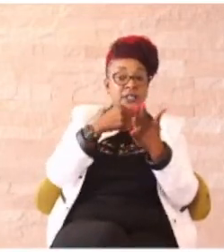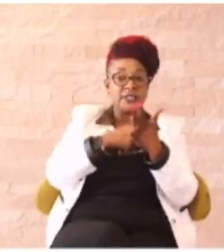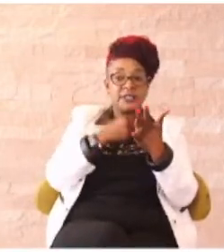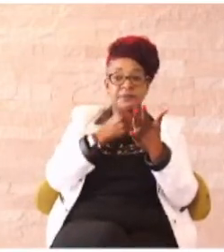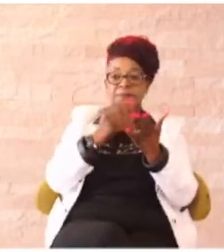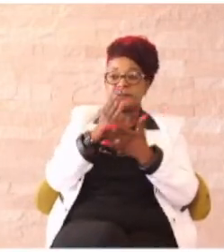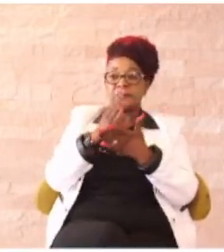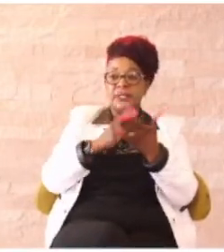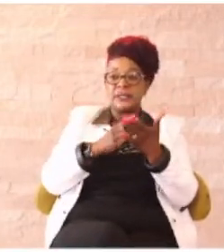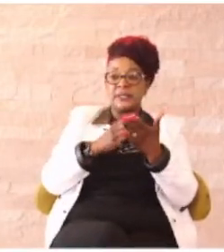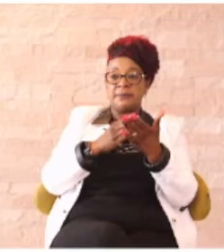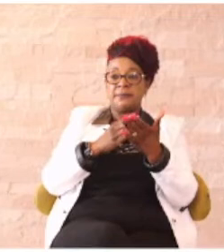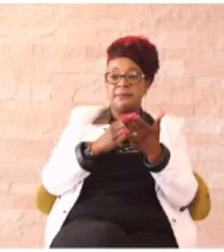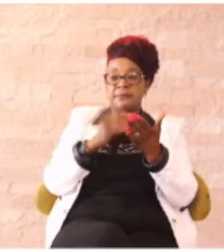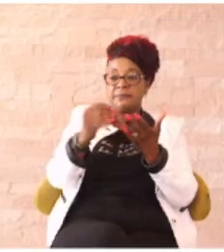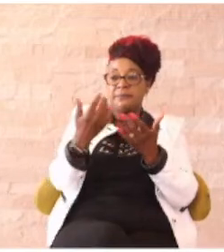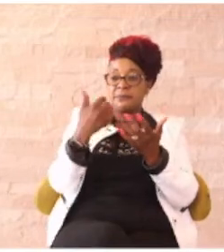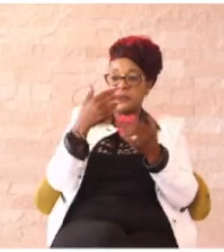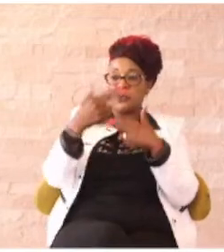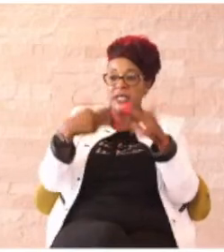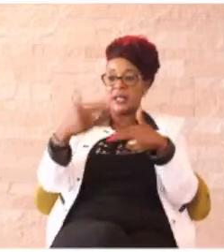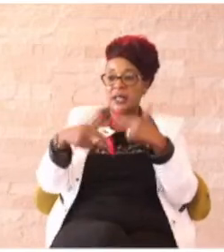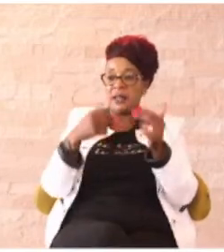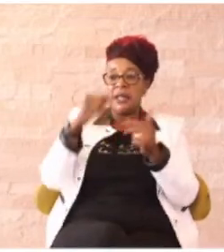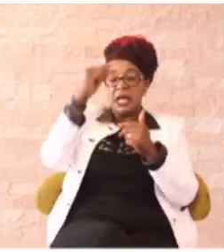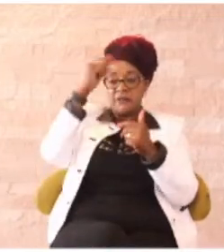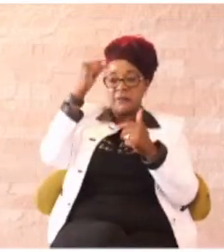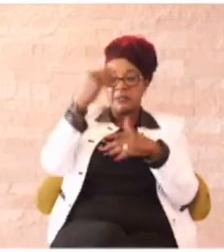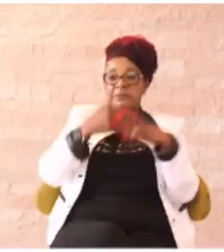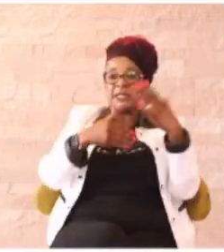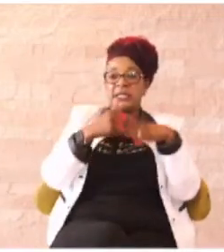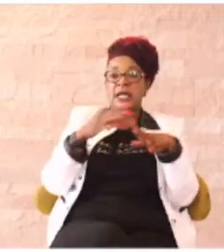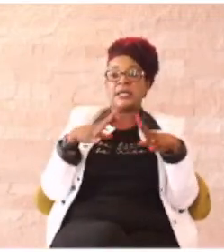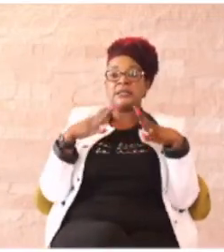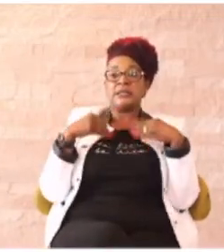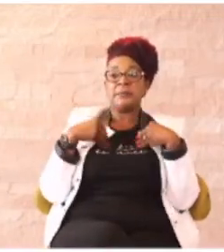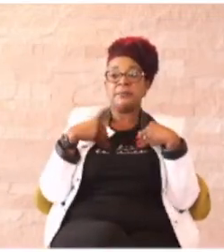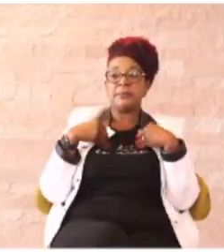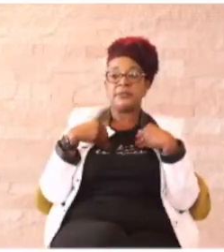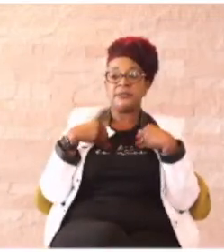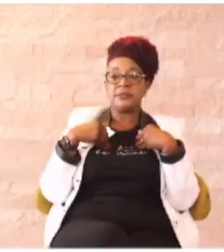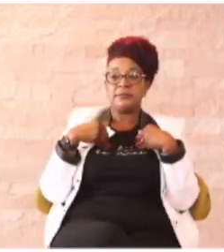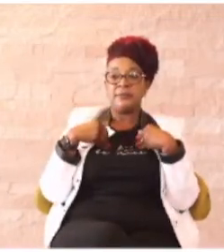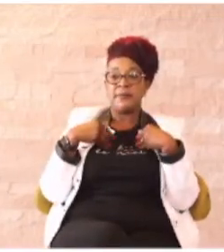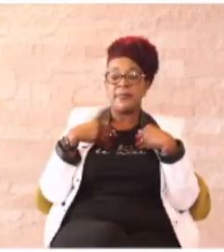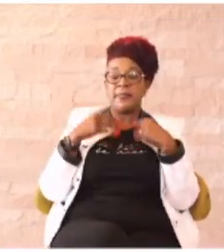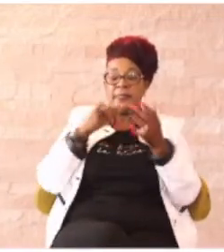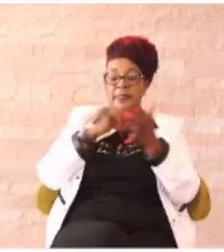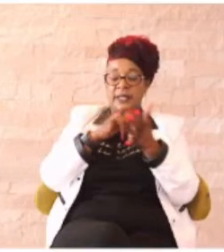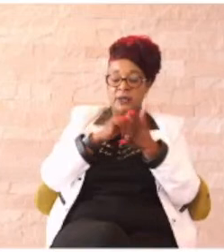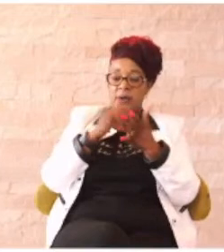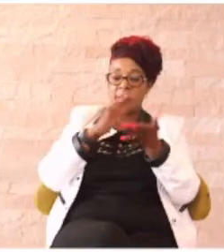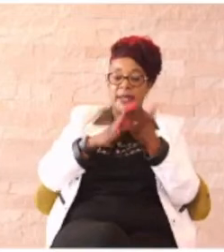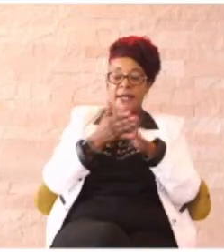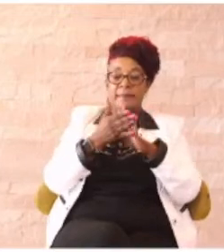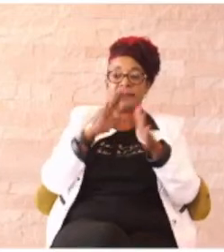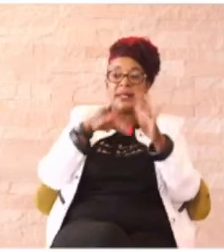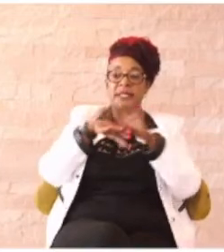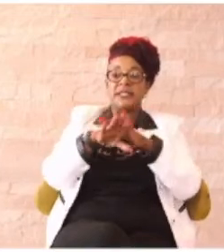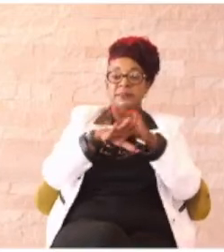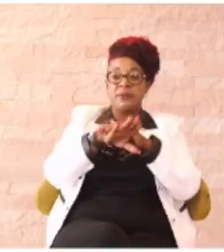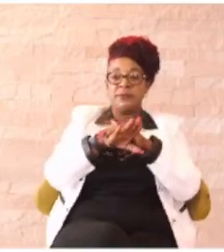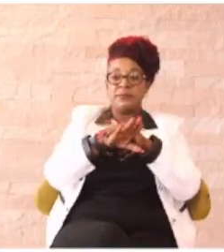and government buildings agreed to construct ramps, which was not there before, at their building